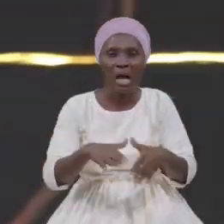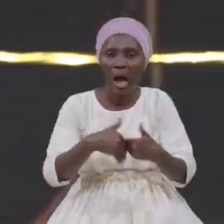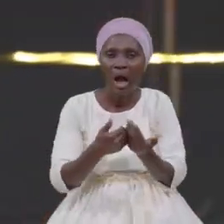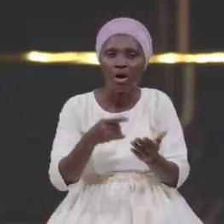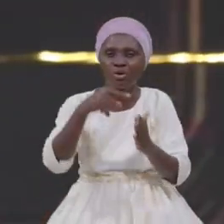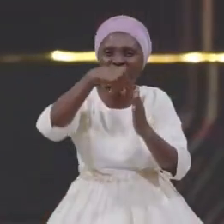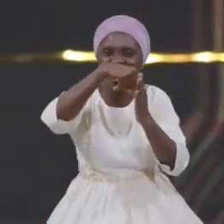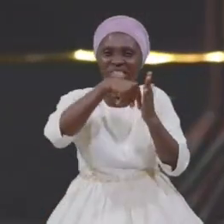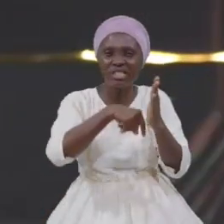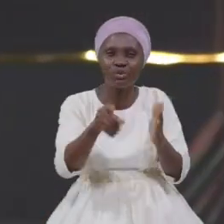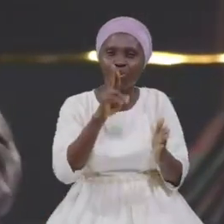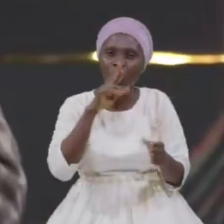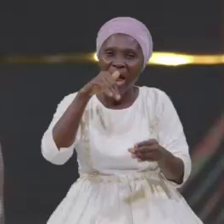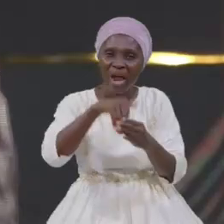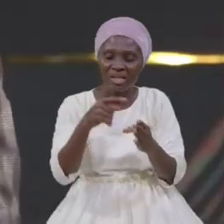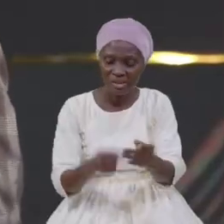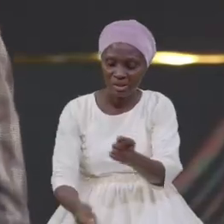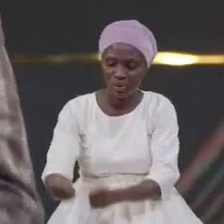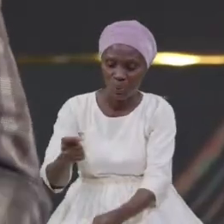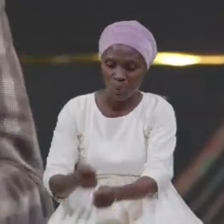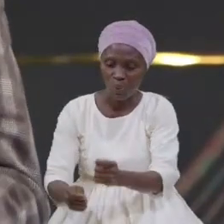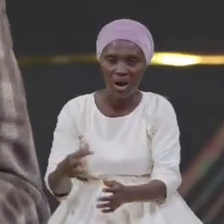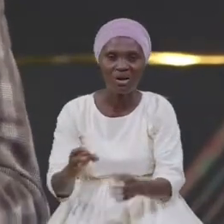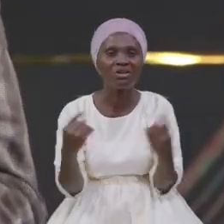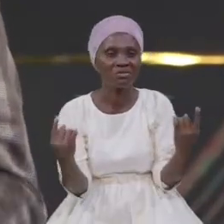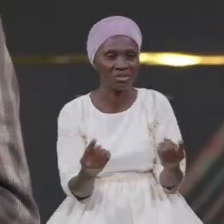been suffocating in that well,